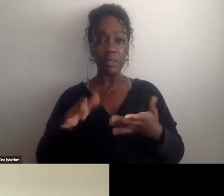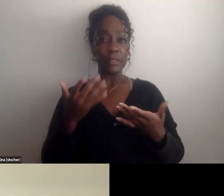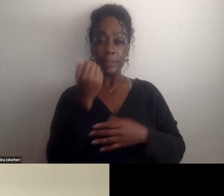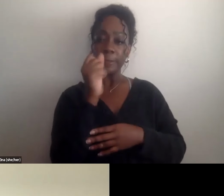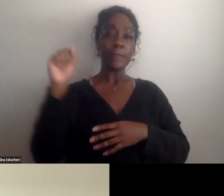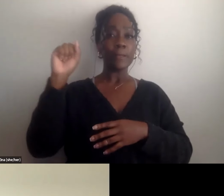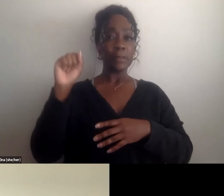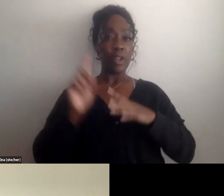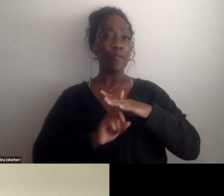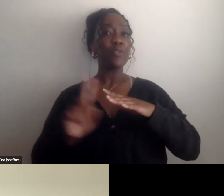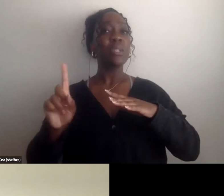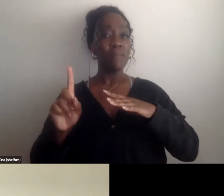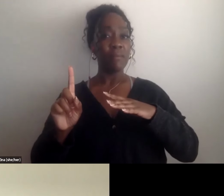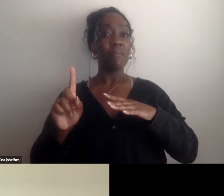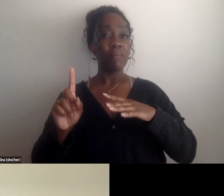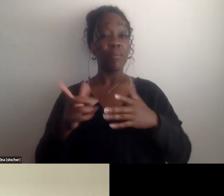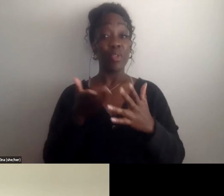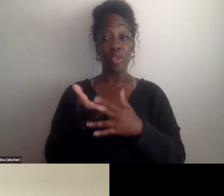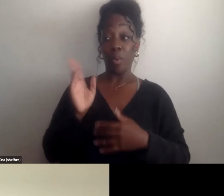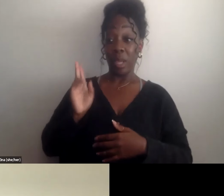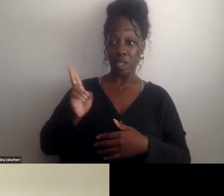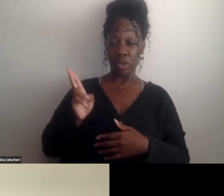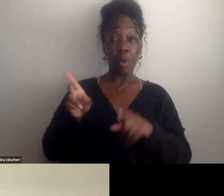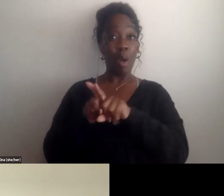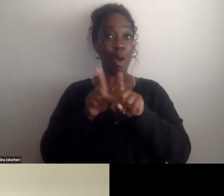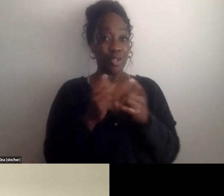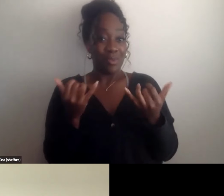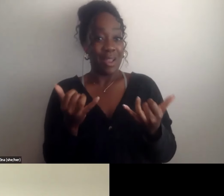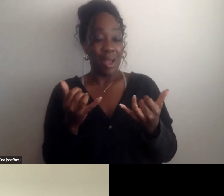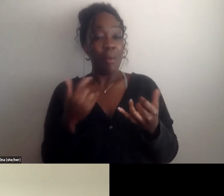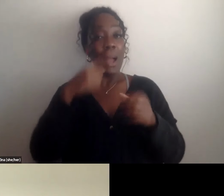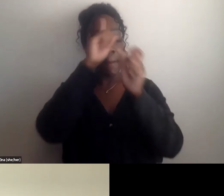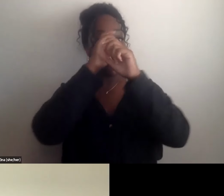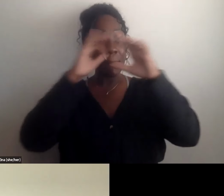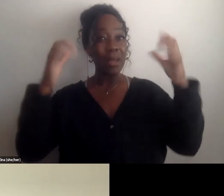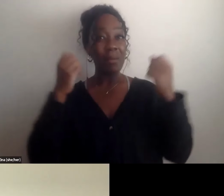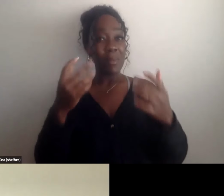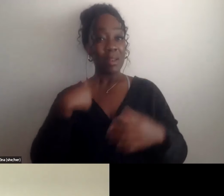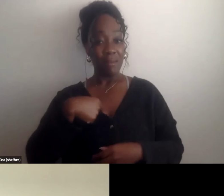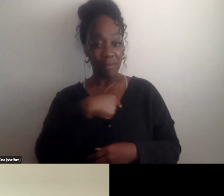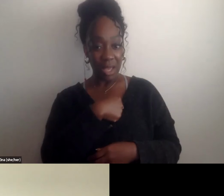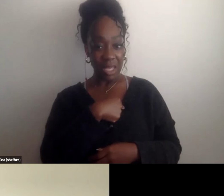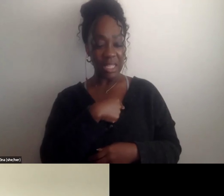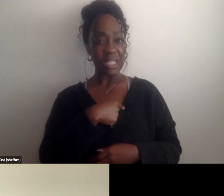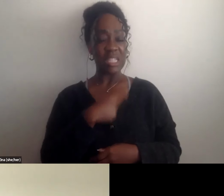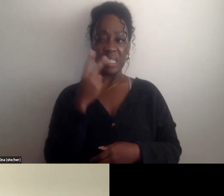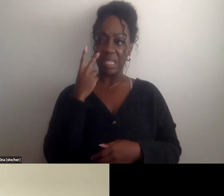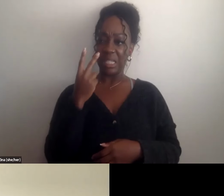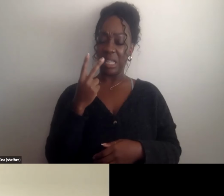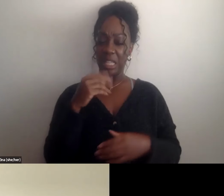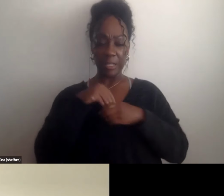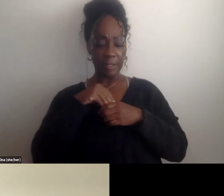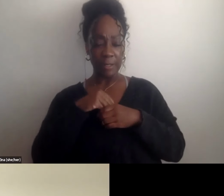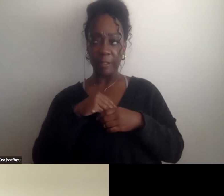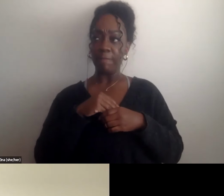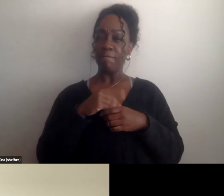Historically and currently, I imagine many of us can see that sense of fugitivity in ourselves, as Derek